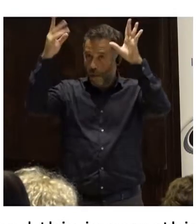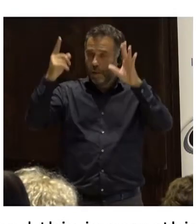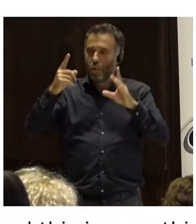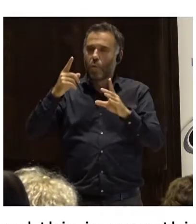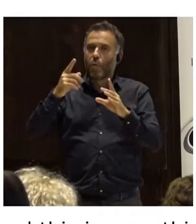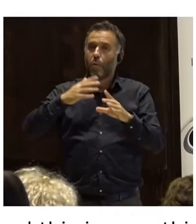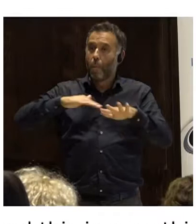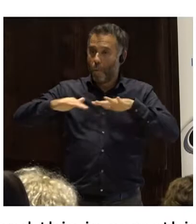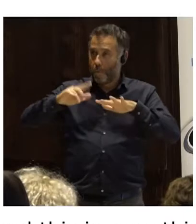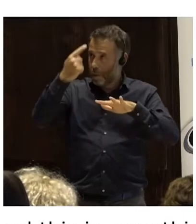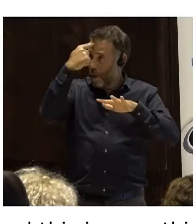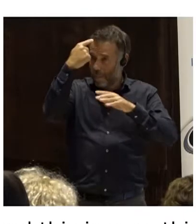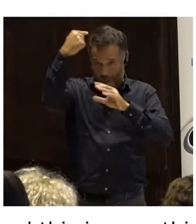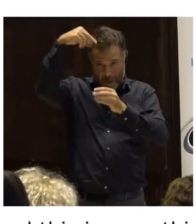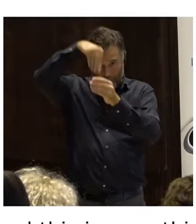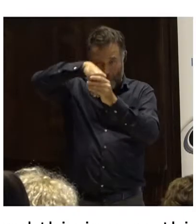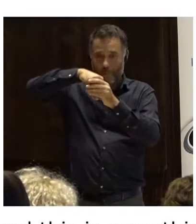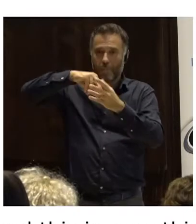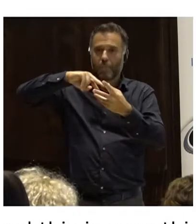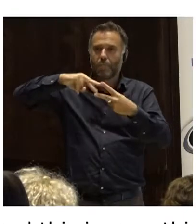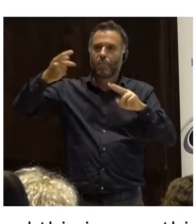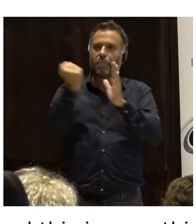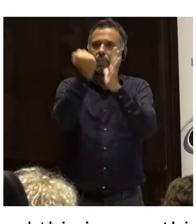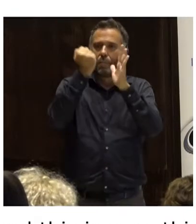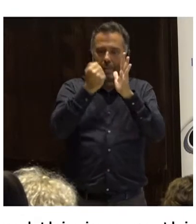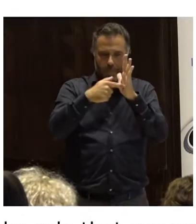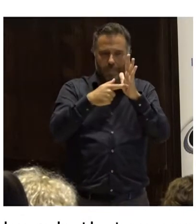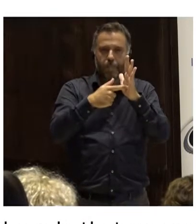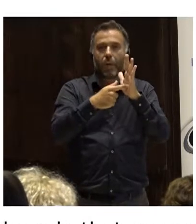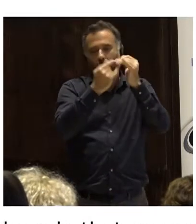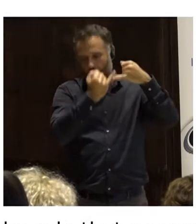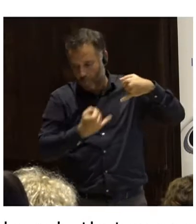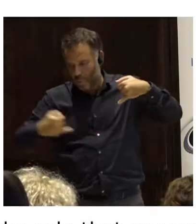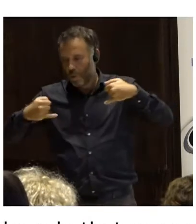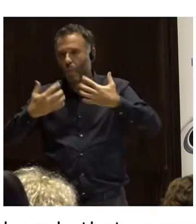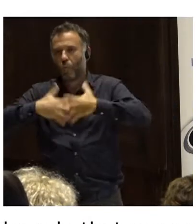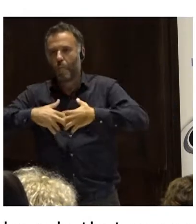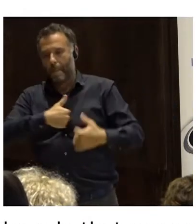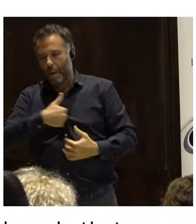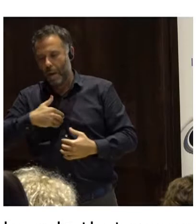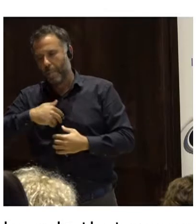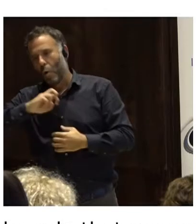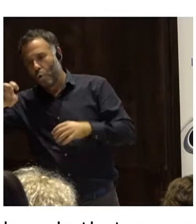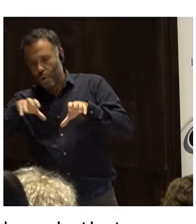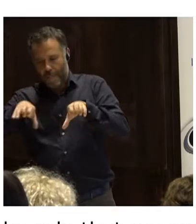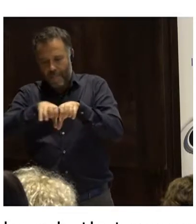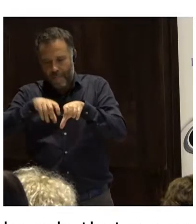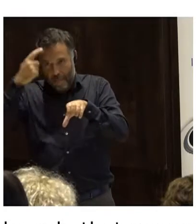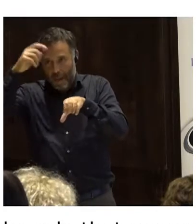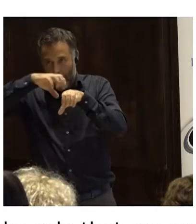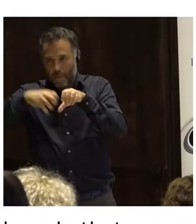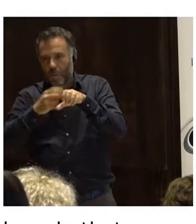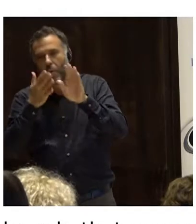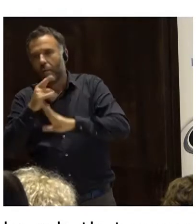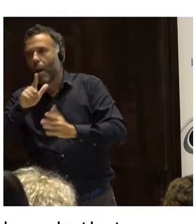the development of the other functions of brain. For example, higher functions such as